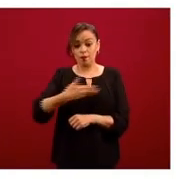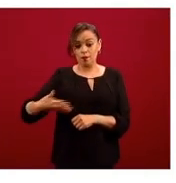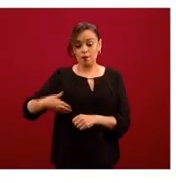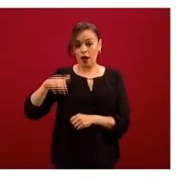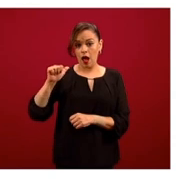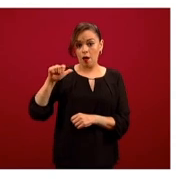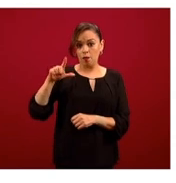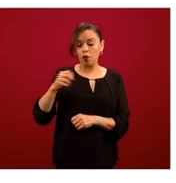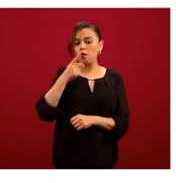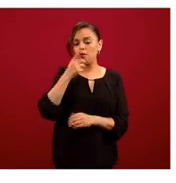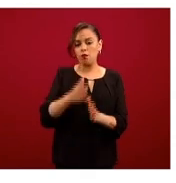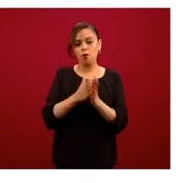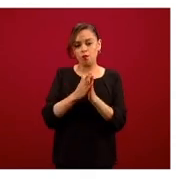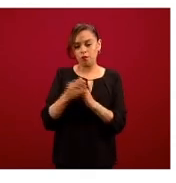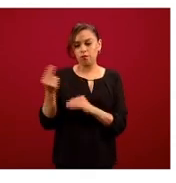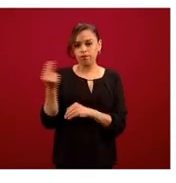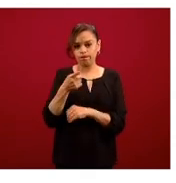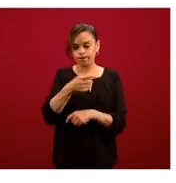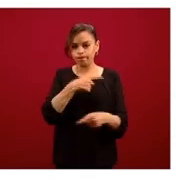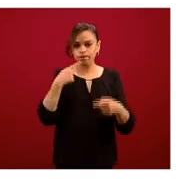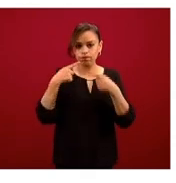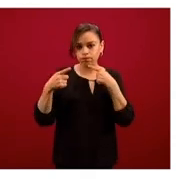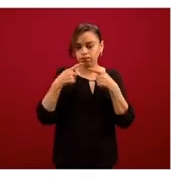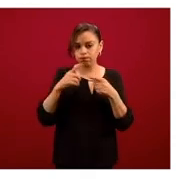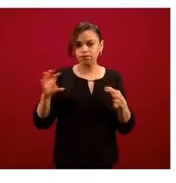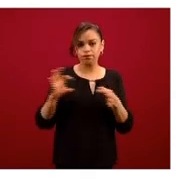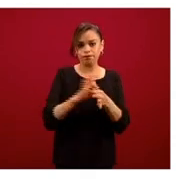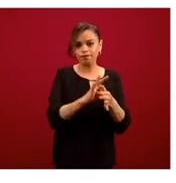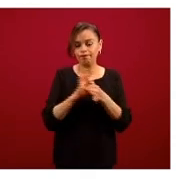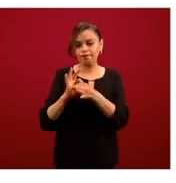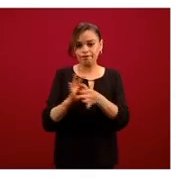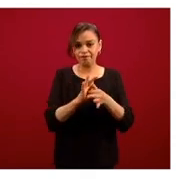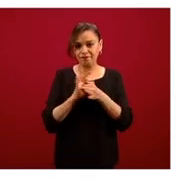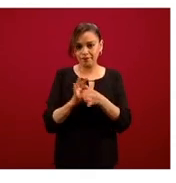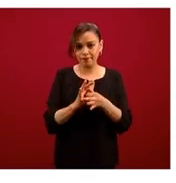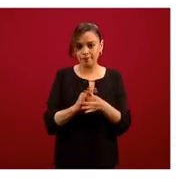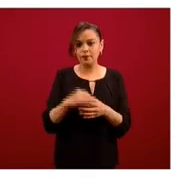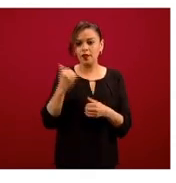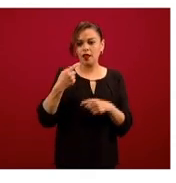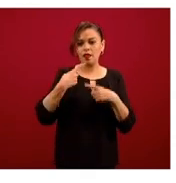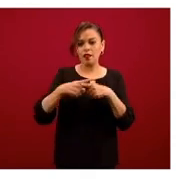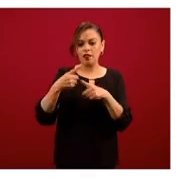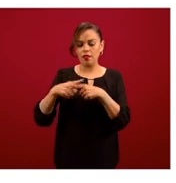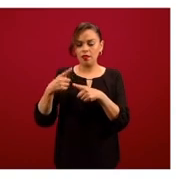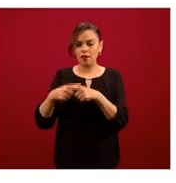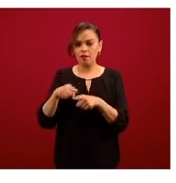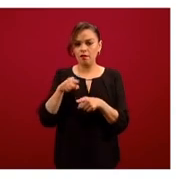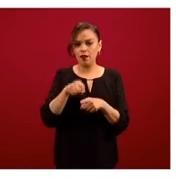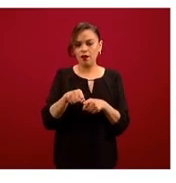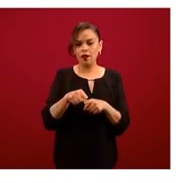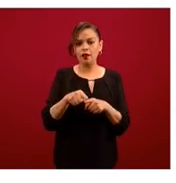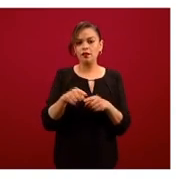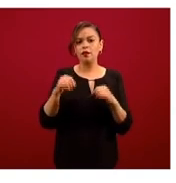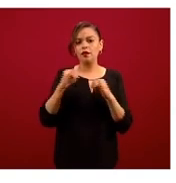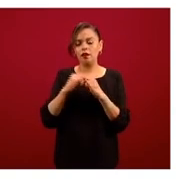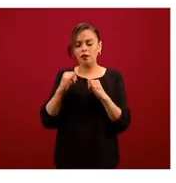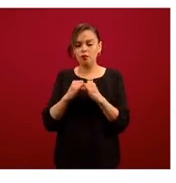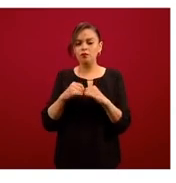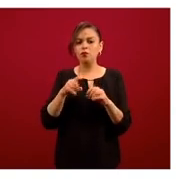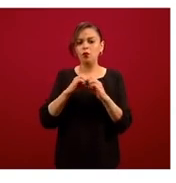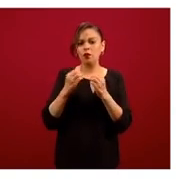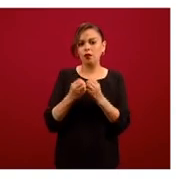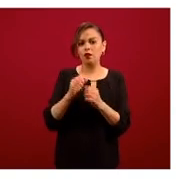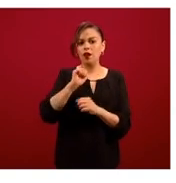signed by INSABI as well, which is the National Institute for Health and Well-being, and taking